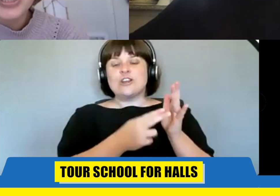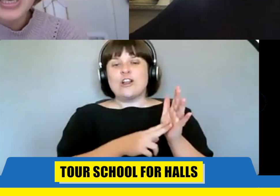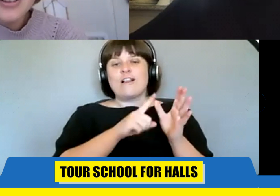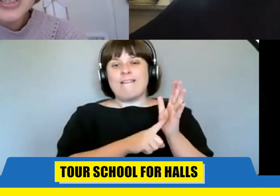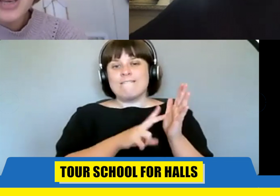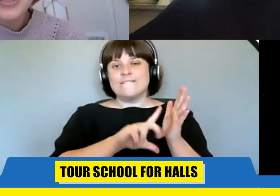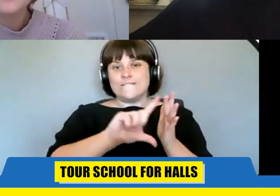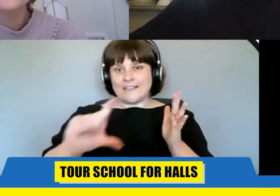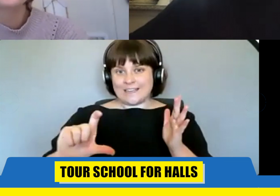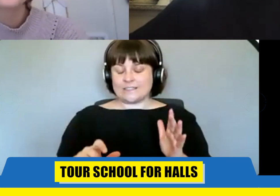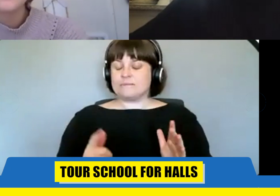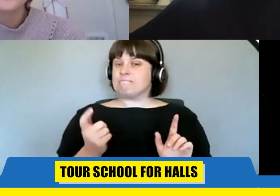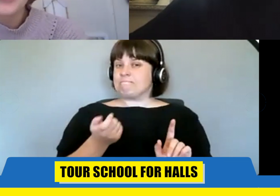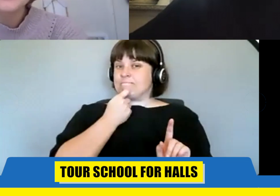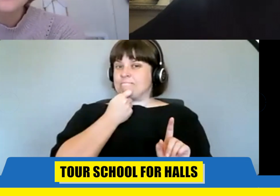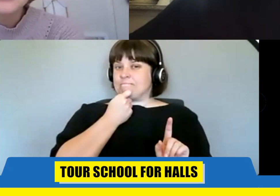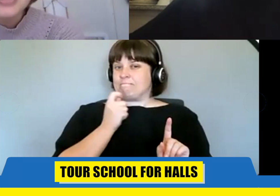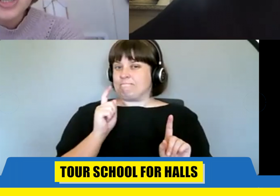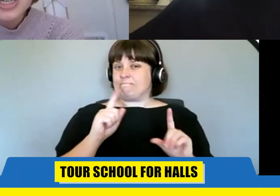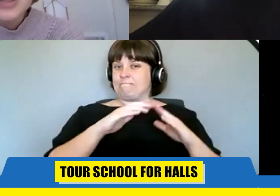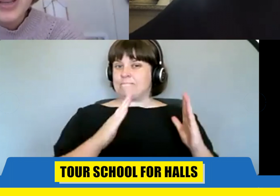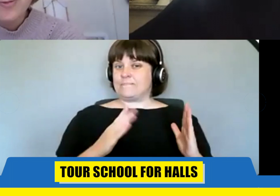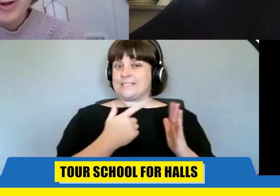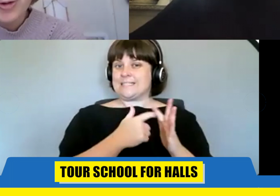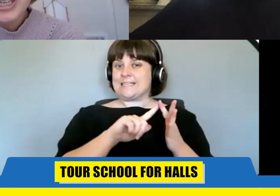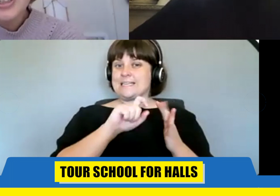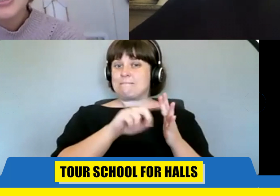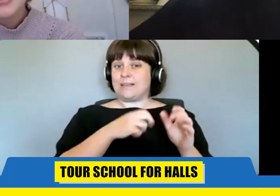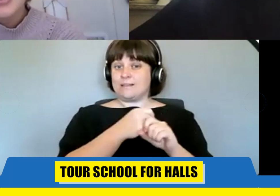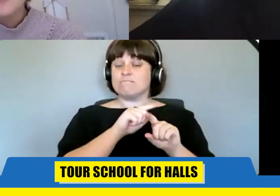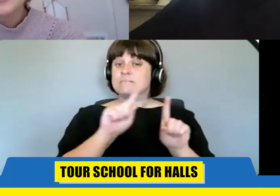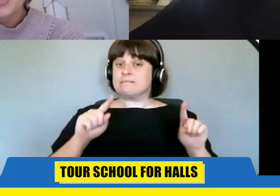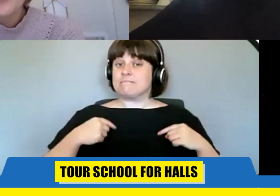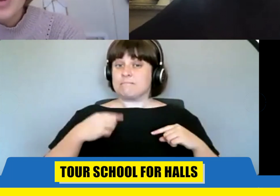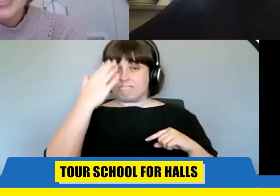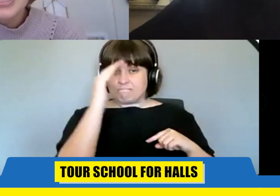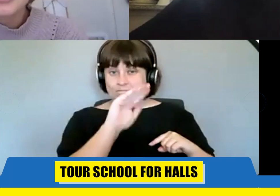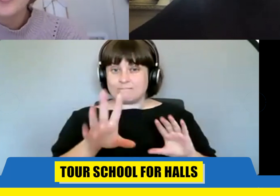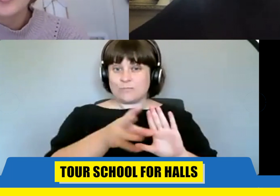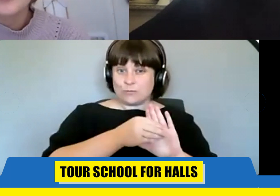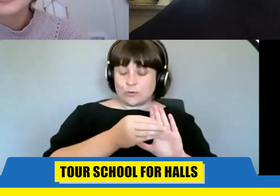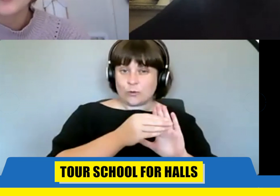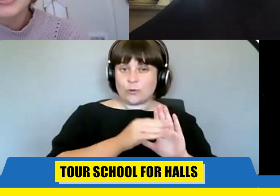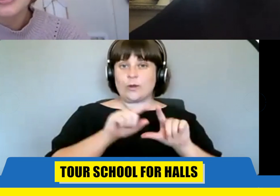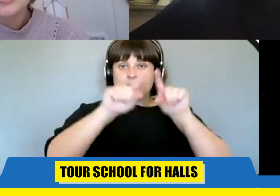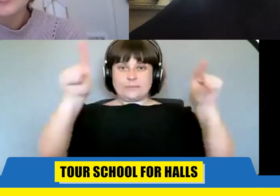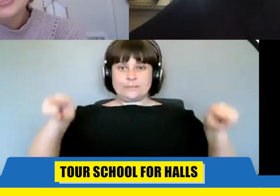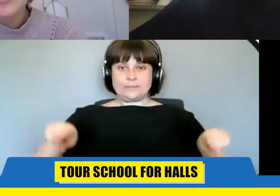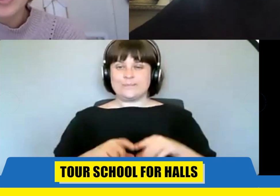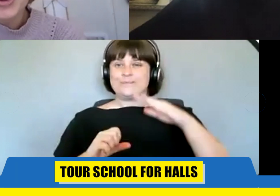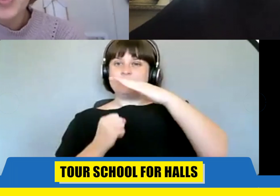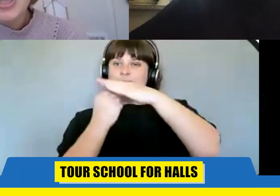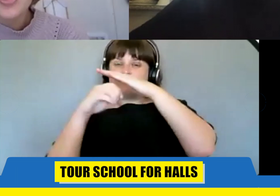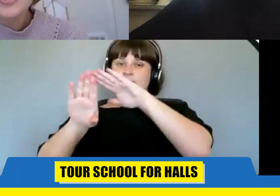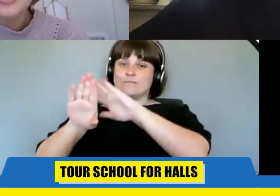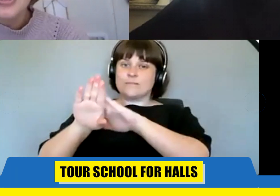some quick housekeeping. A reminder that this session is being recorded. At the top right-hand corner of the screen, you'll see the